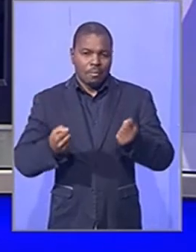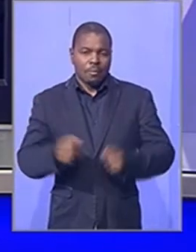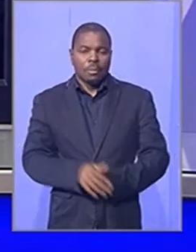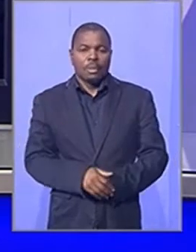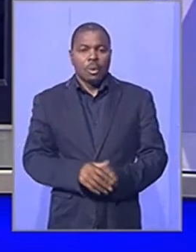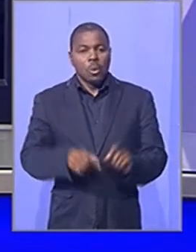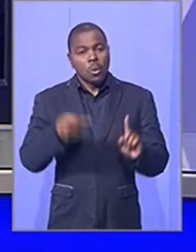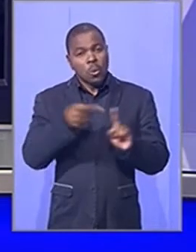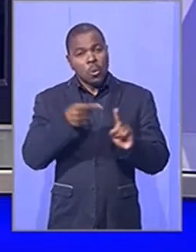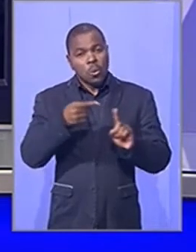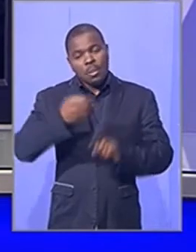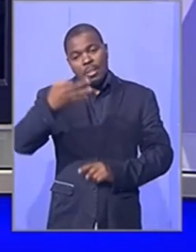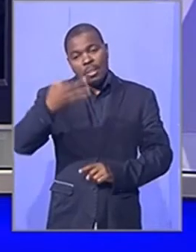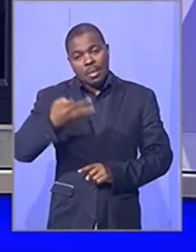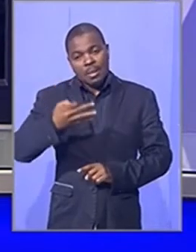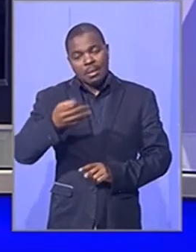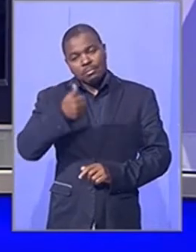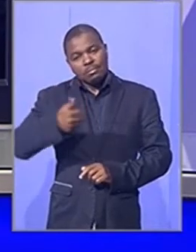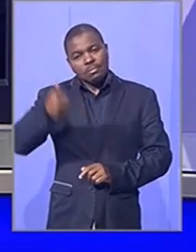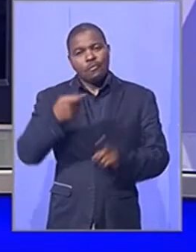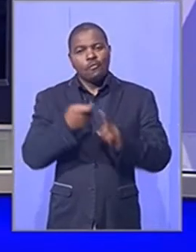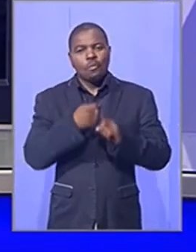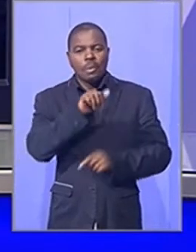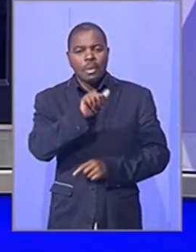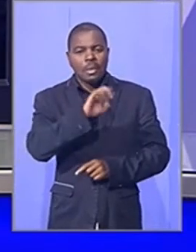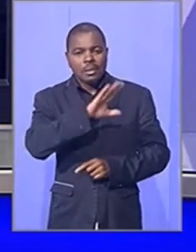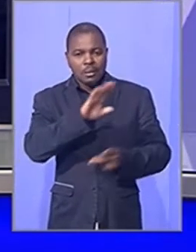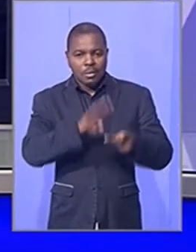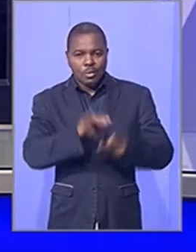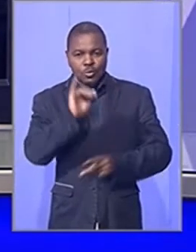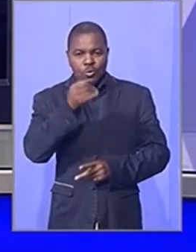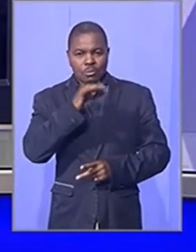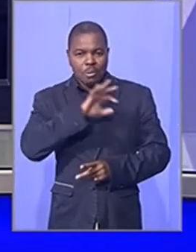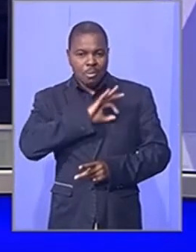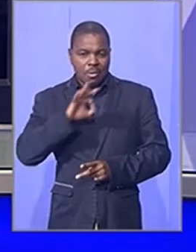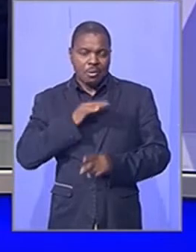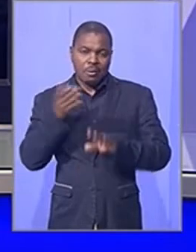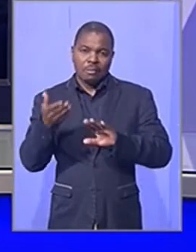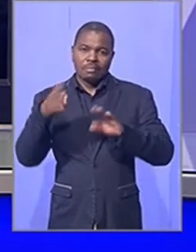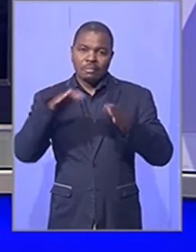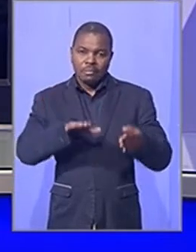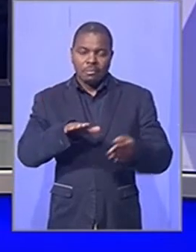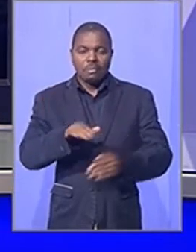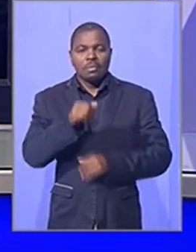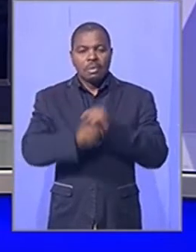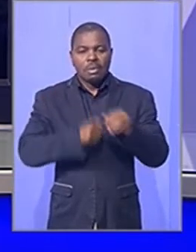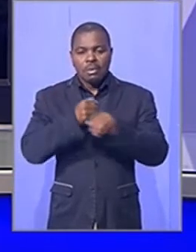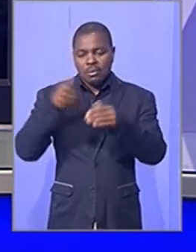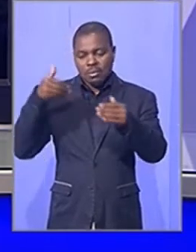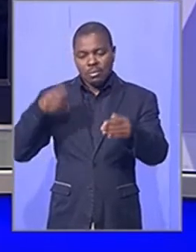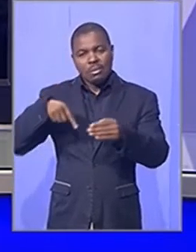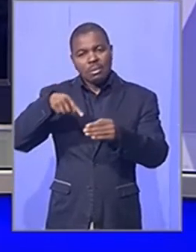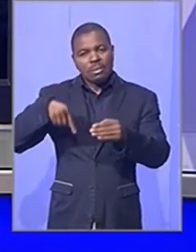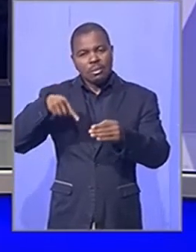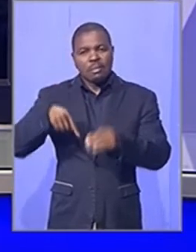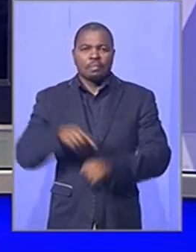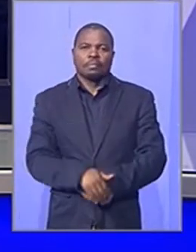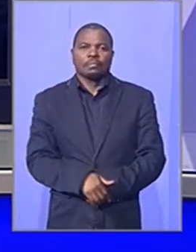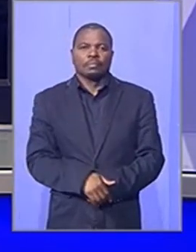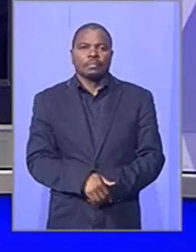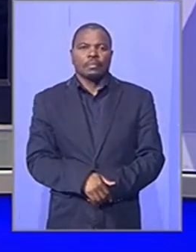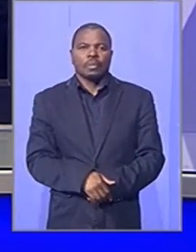Ke moetapele wa boraro wa ANC le Meyara wa Johannesburg go hlokofala ka nakwana ya ka fase ga